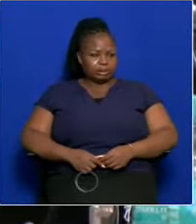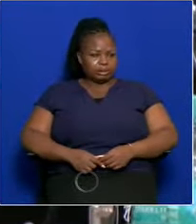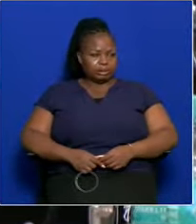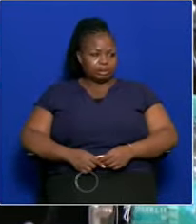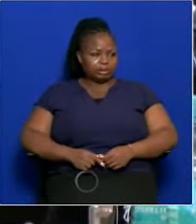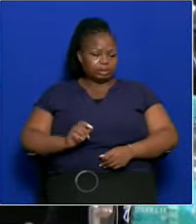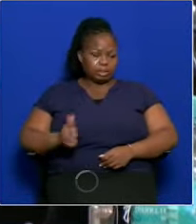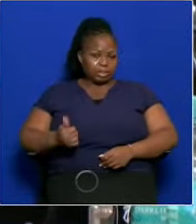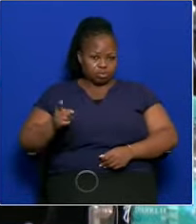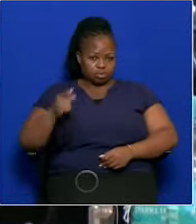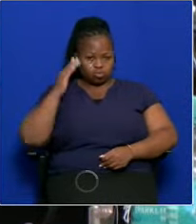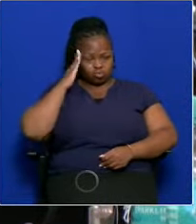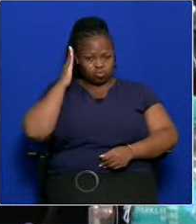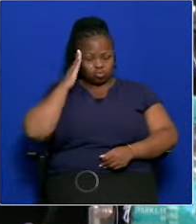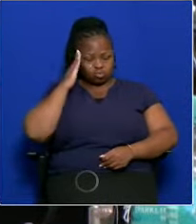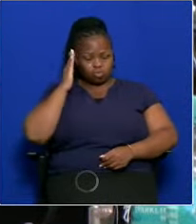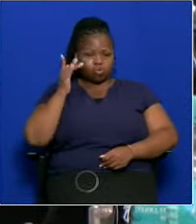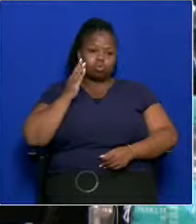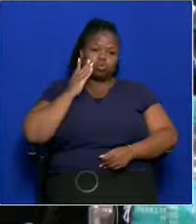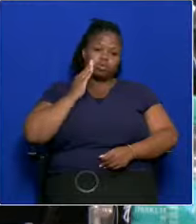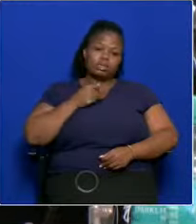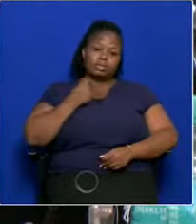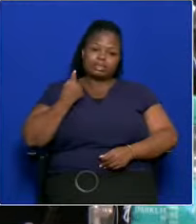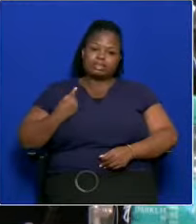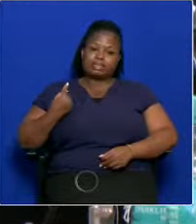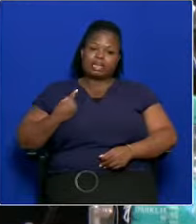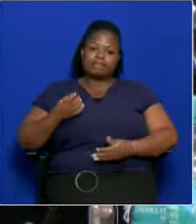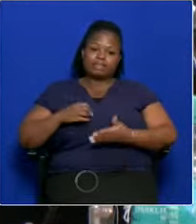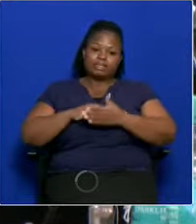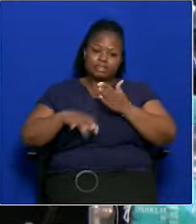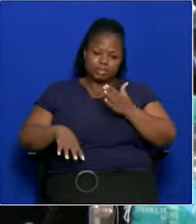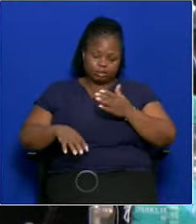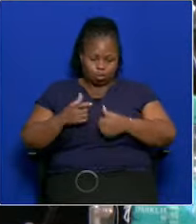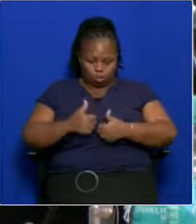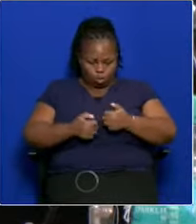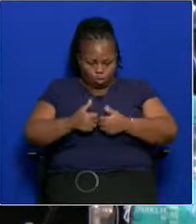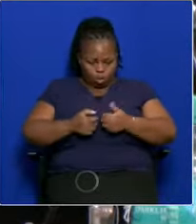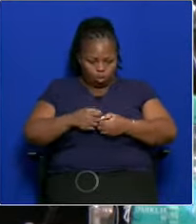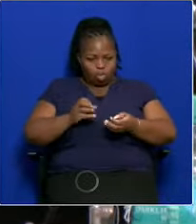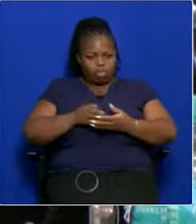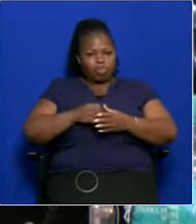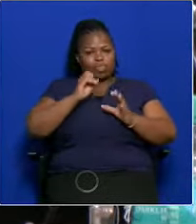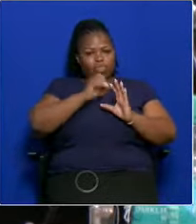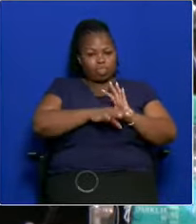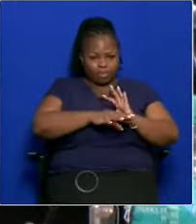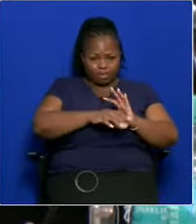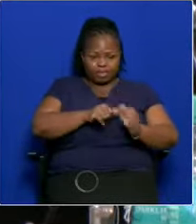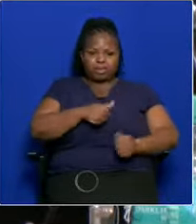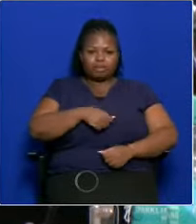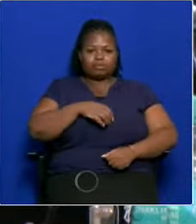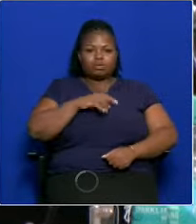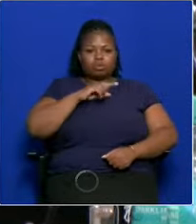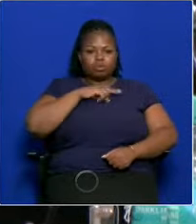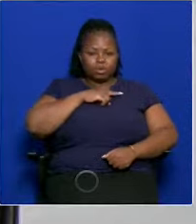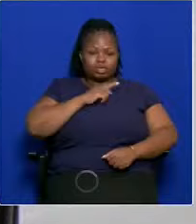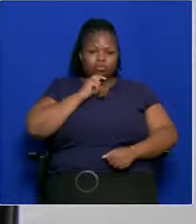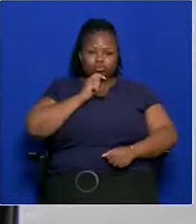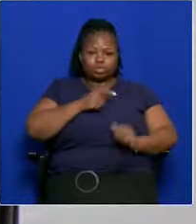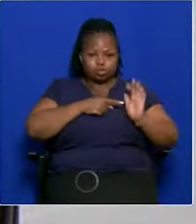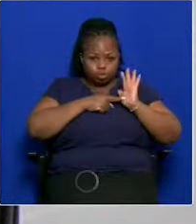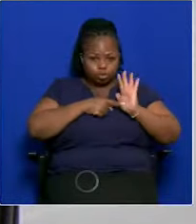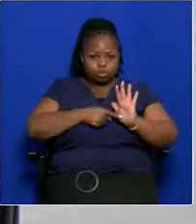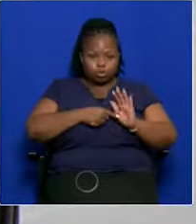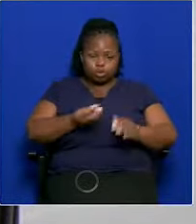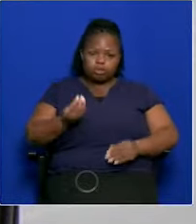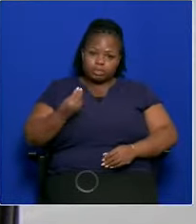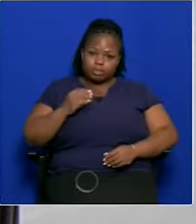that even whether you deleted yourself manually or through an auto-delete, it leaves a footprint in your WhatsApps? Yes. So